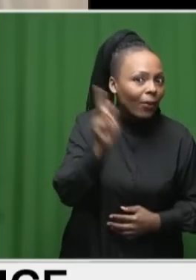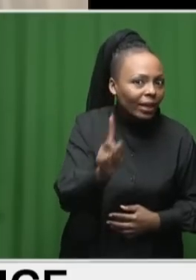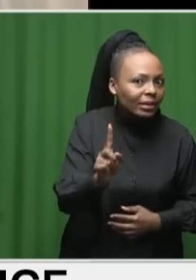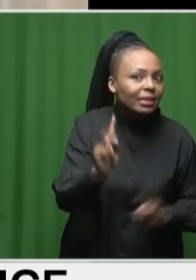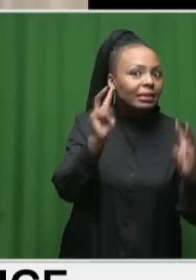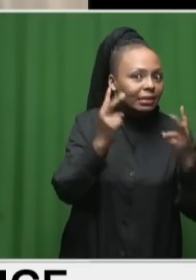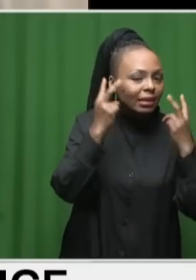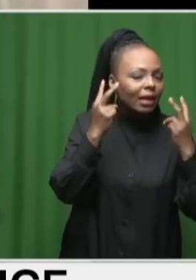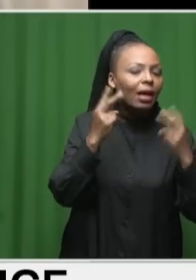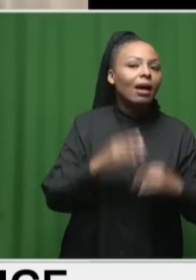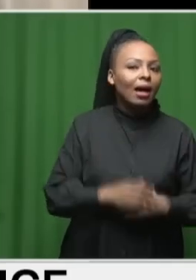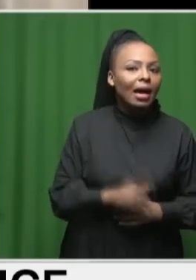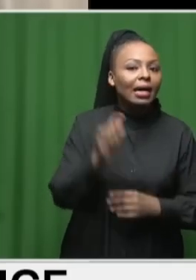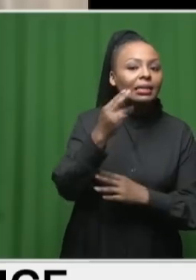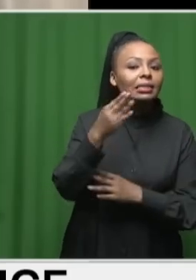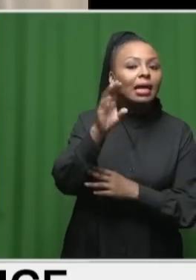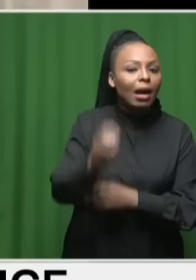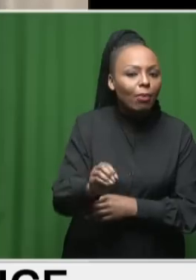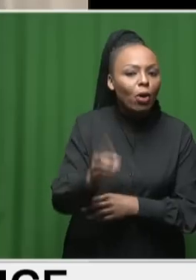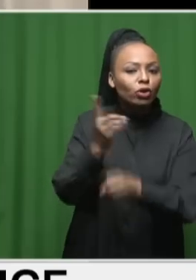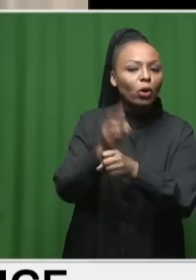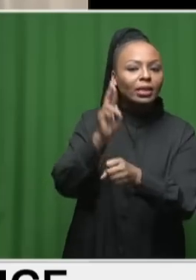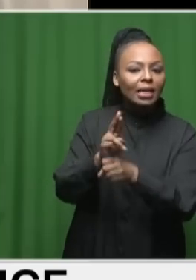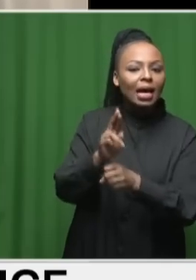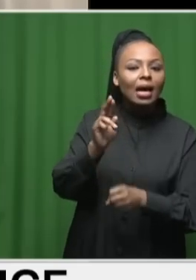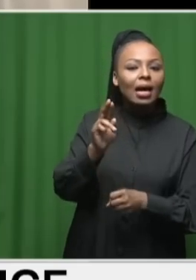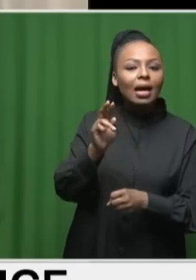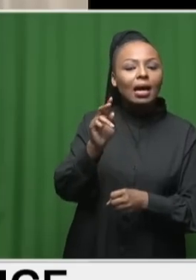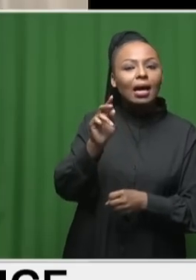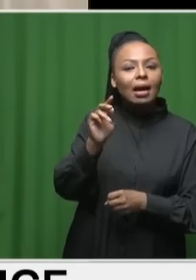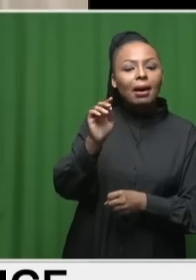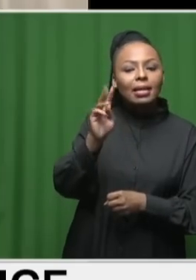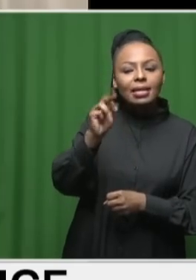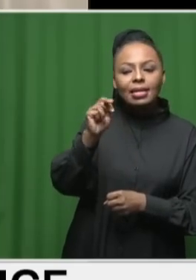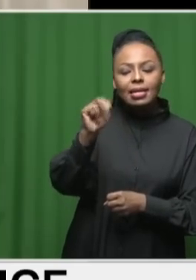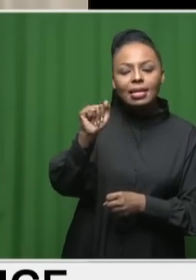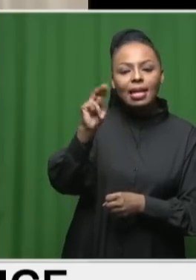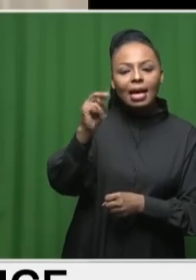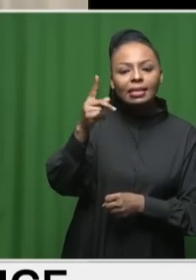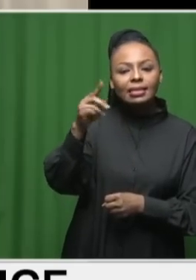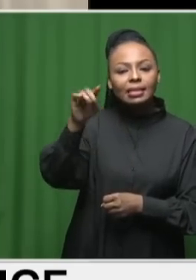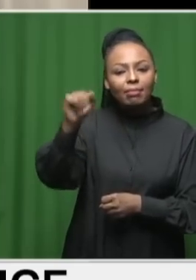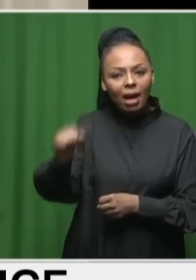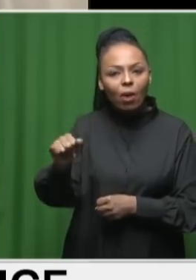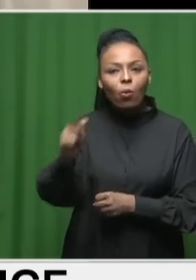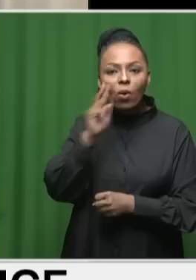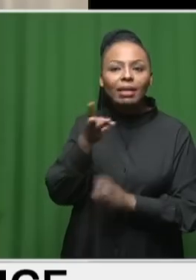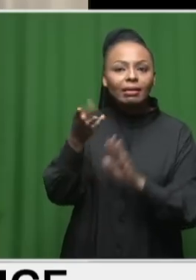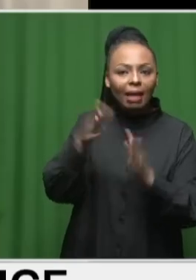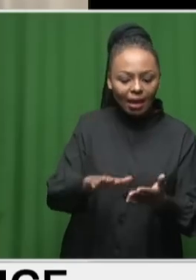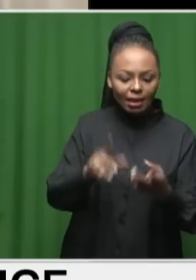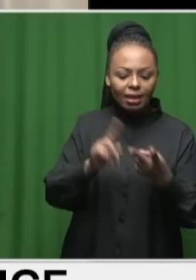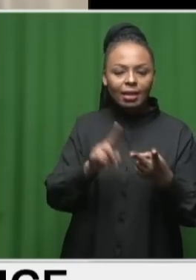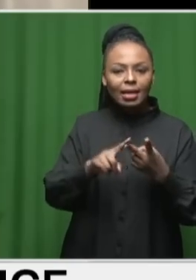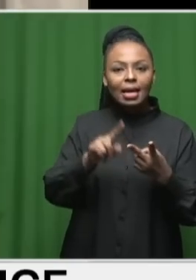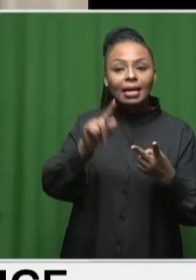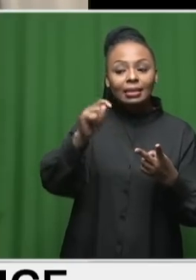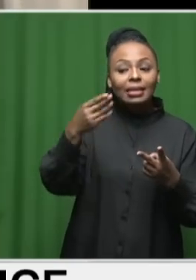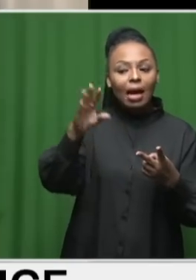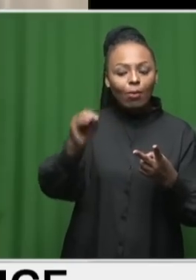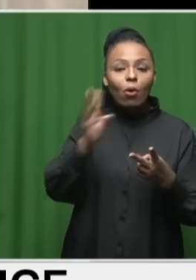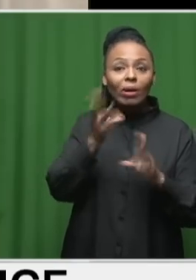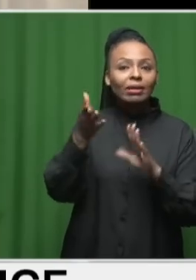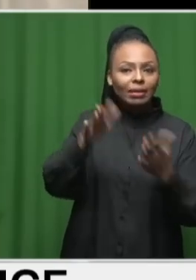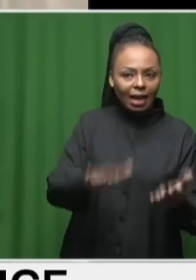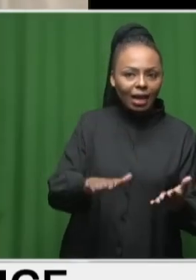Bester is dead, Dr. Nandipa is dead, because they are going to be killed by the very same people that they paid.